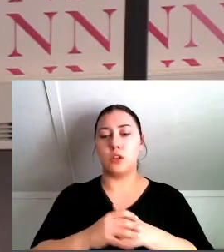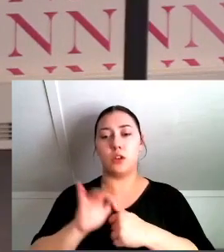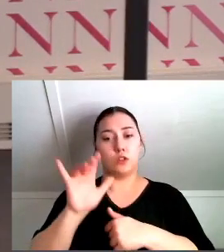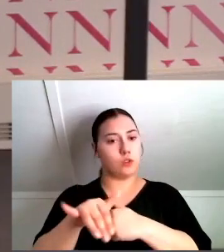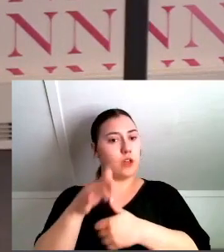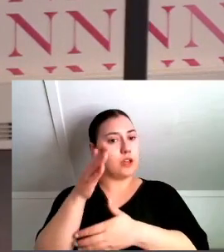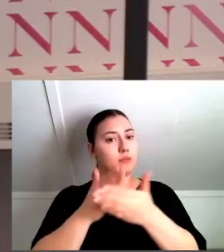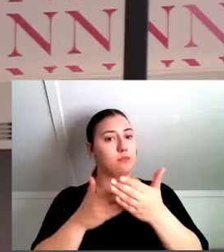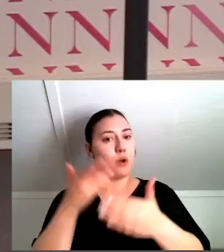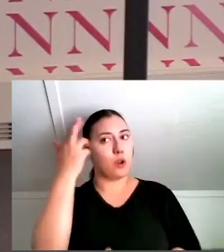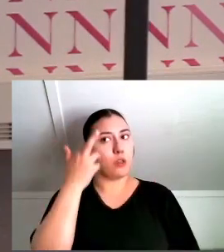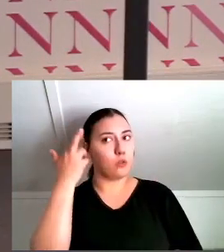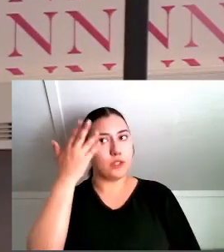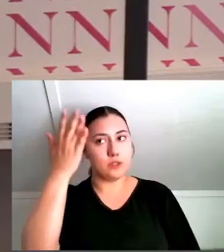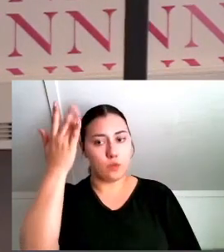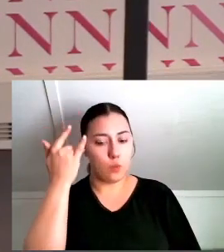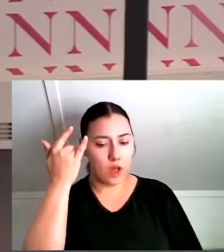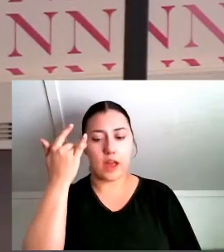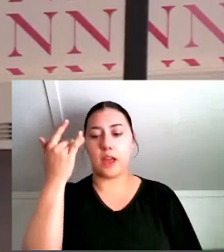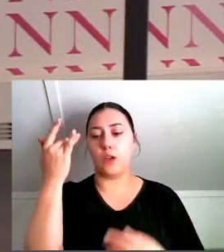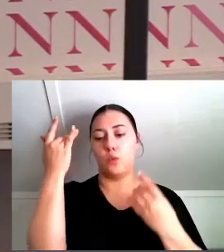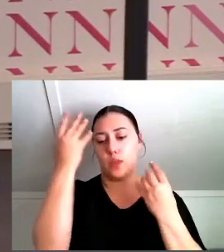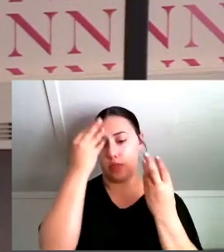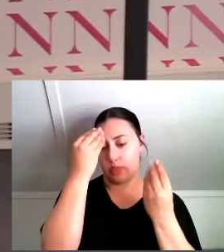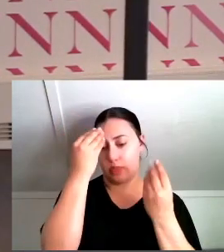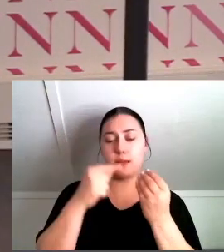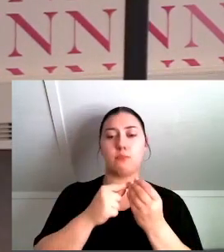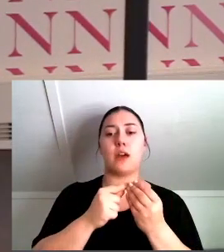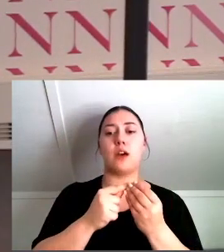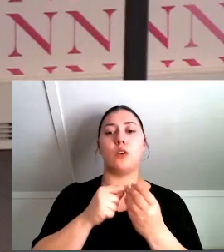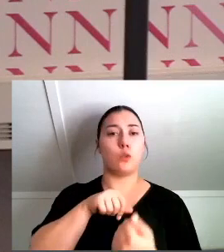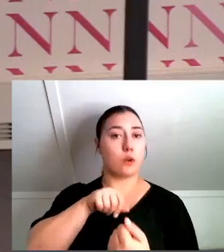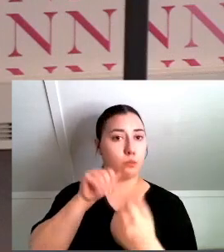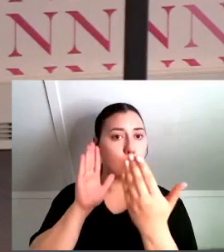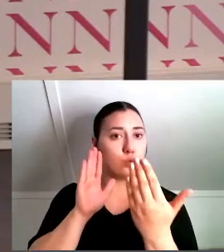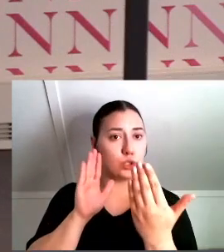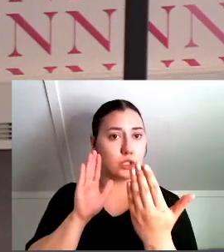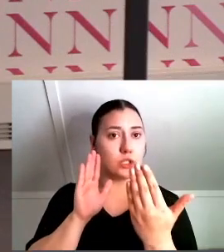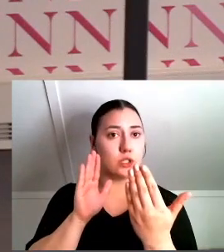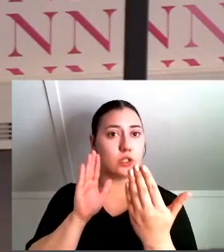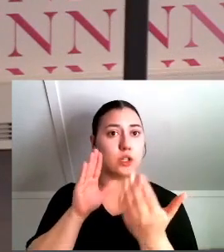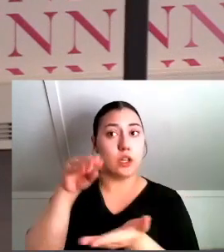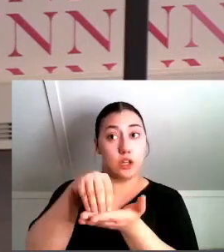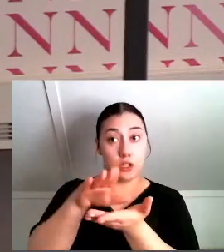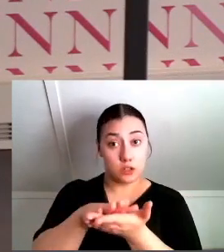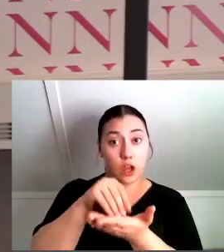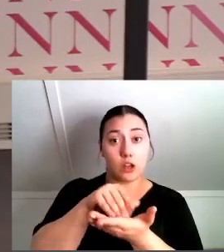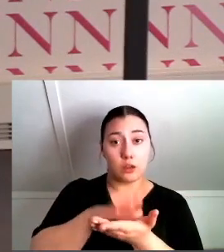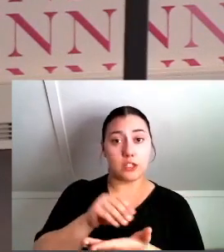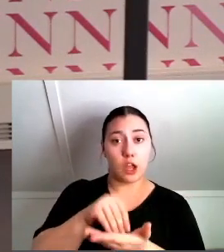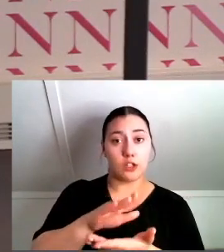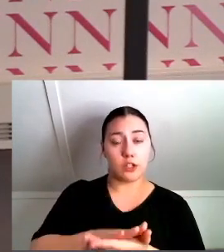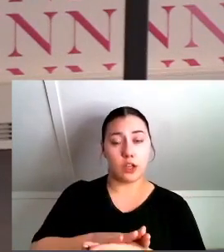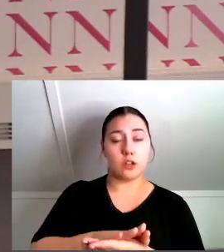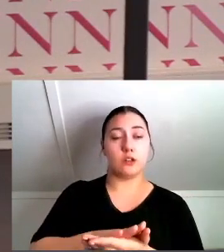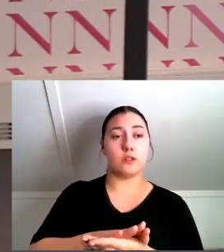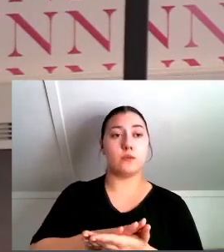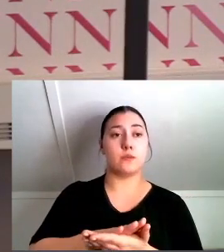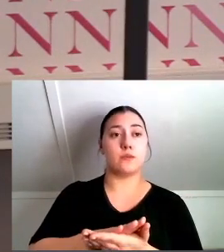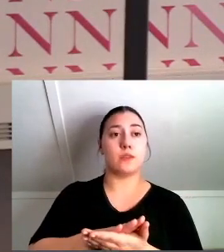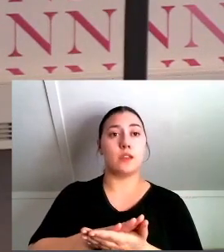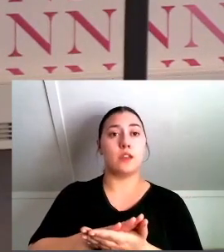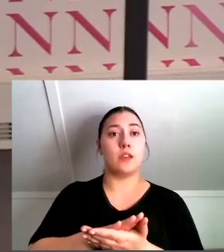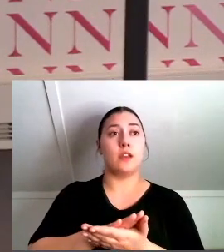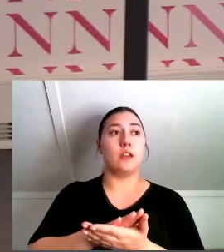we think about approaches to documentation that by